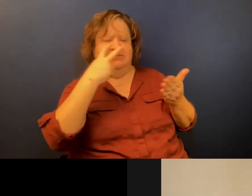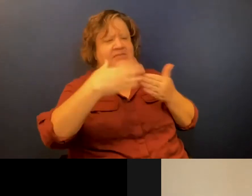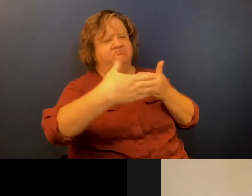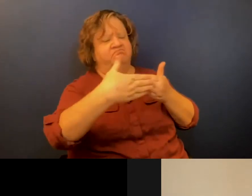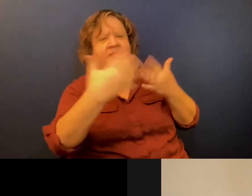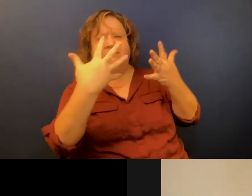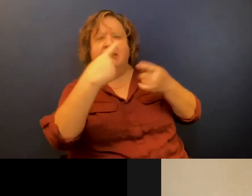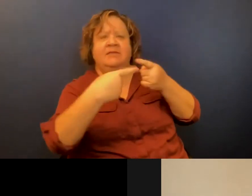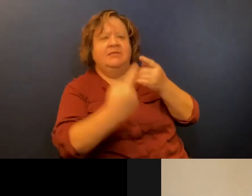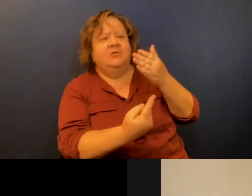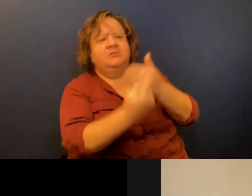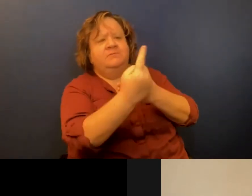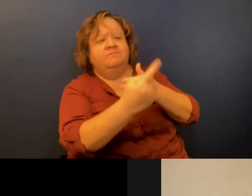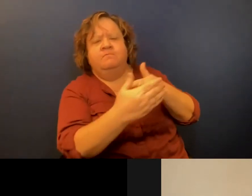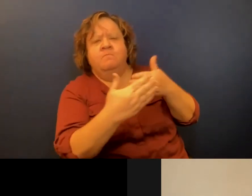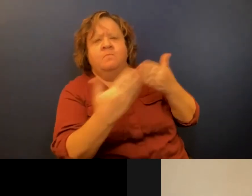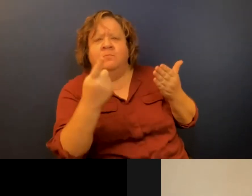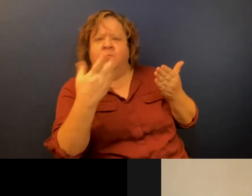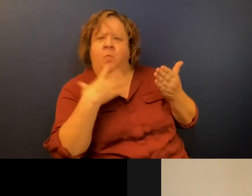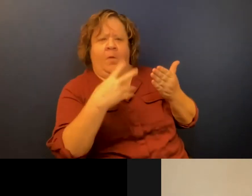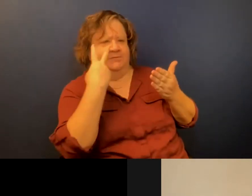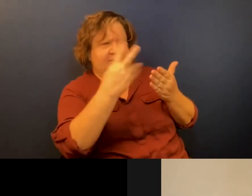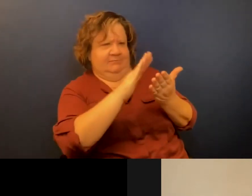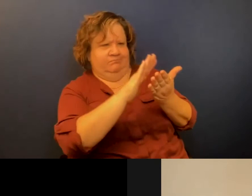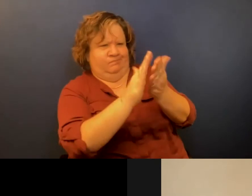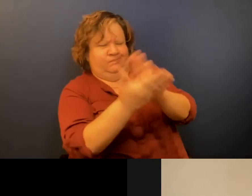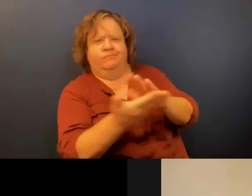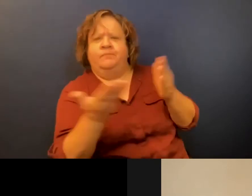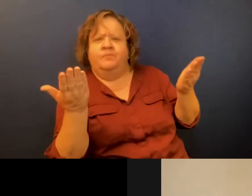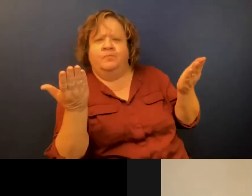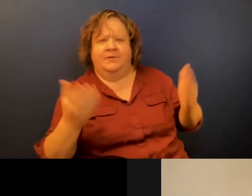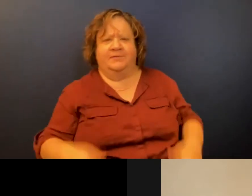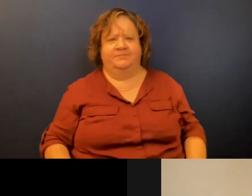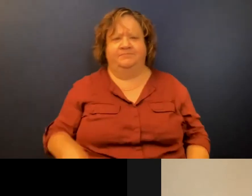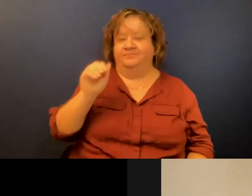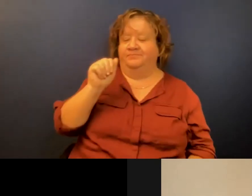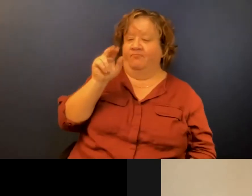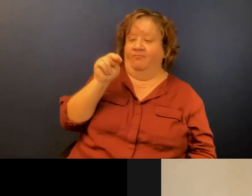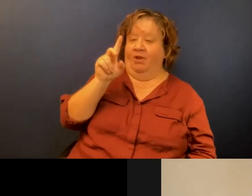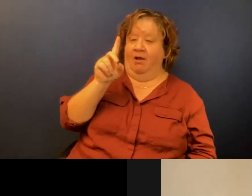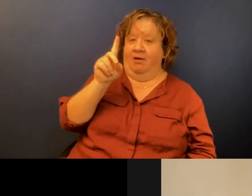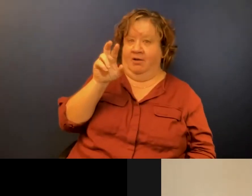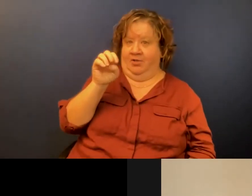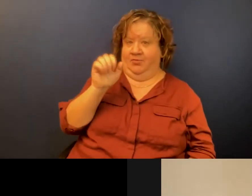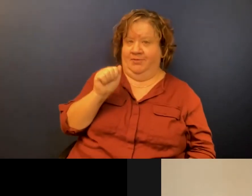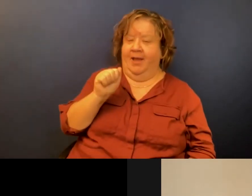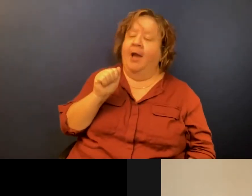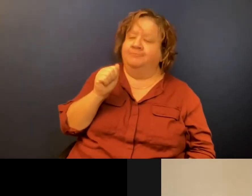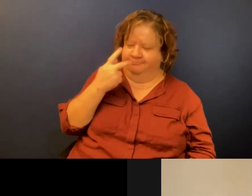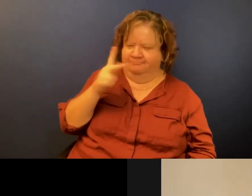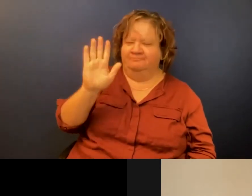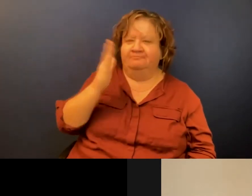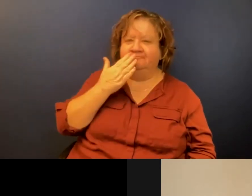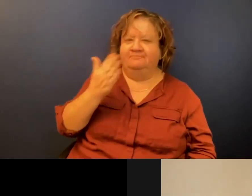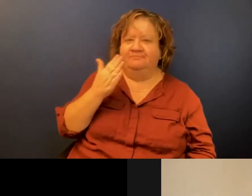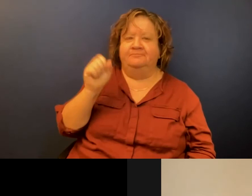Thanks. Yes. Well, to be honest, as the previous panelist said, it's a very difficult question to answer because we don't know how much we will be able to